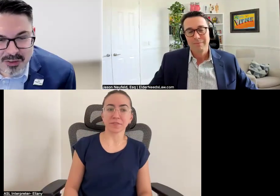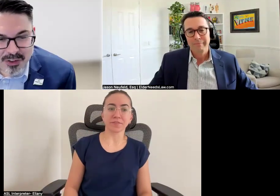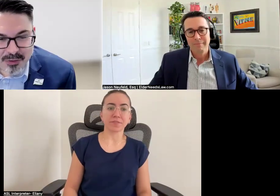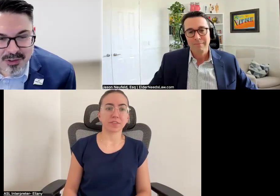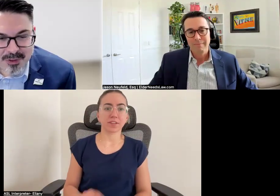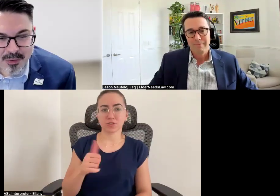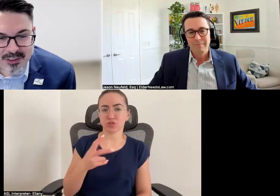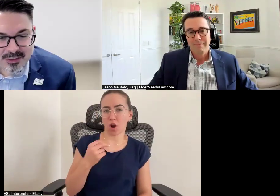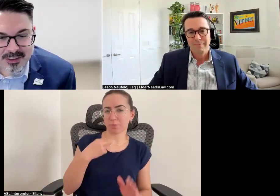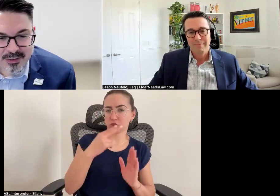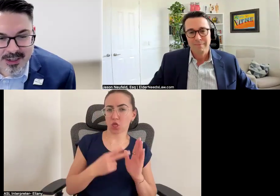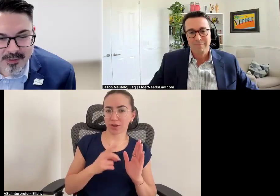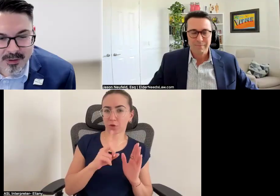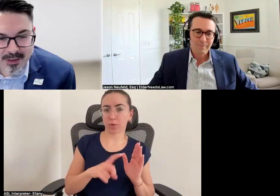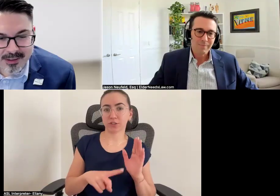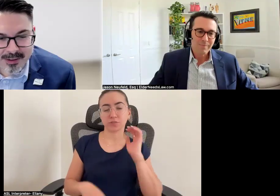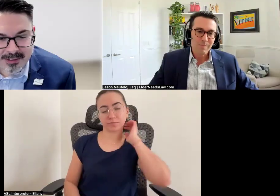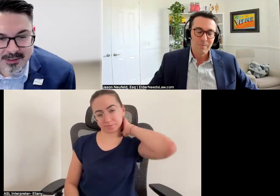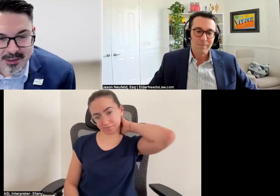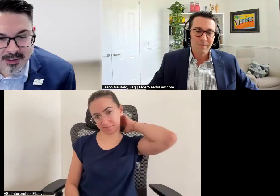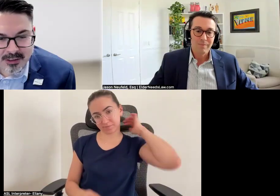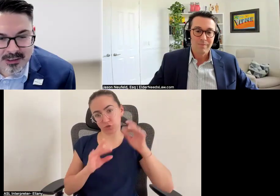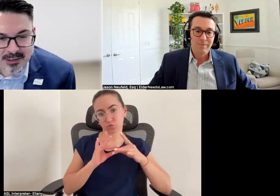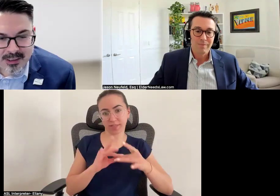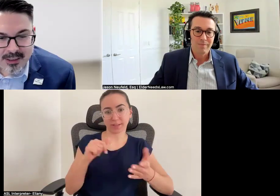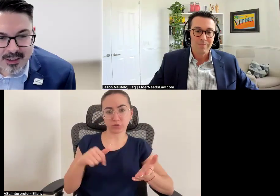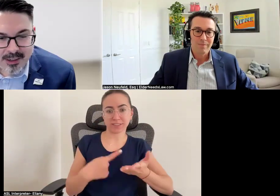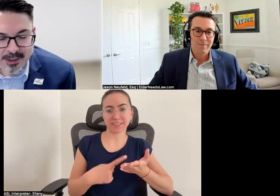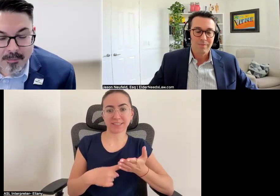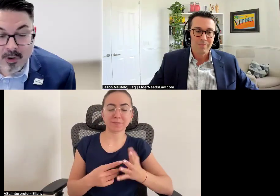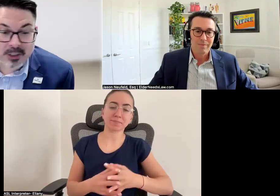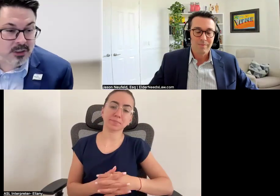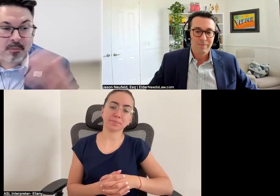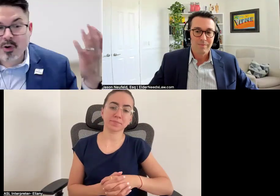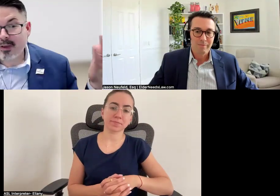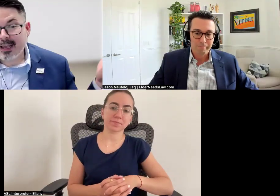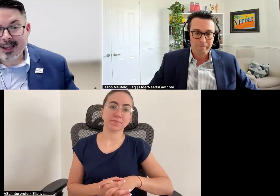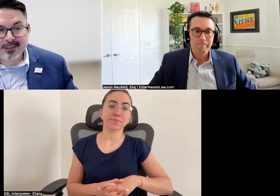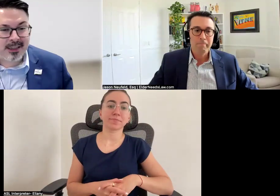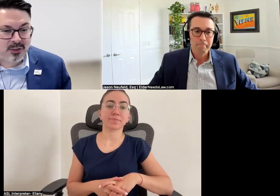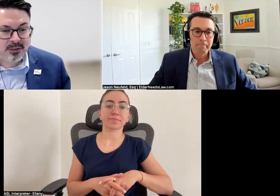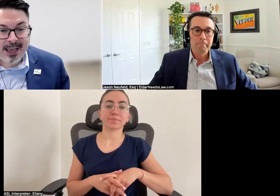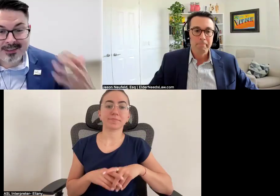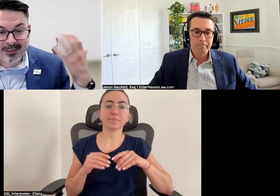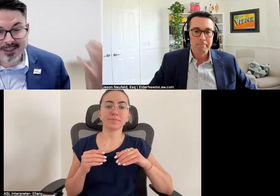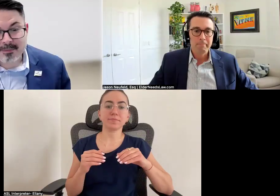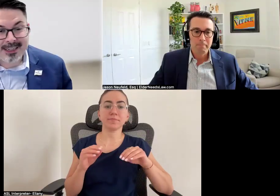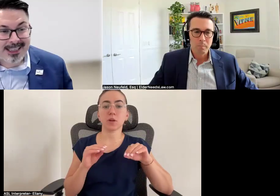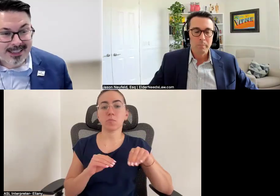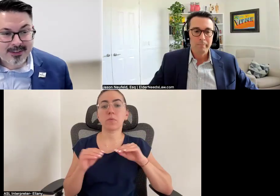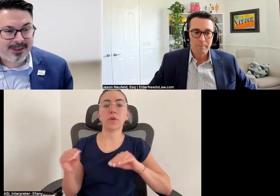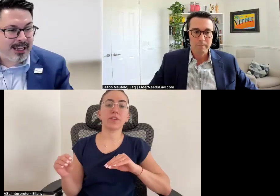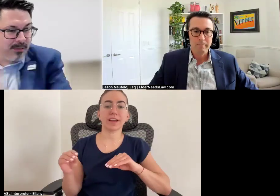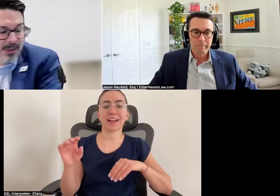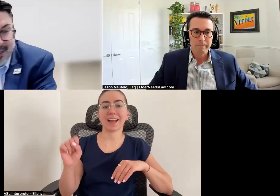I'm just looking through some of the questions here that relate to our discussion. Question on moving excess SSI